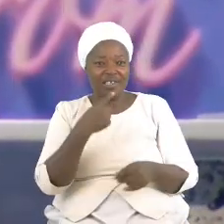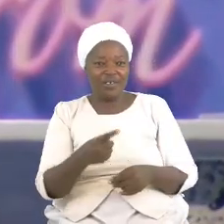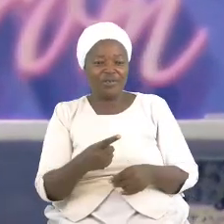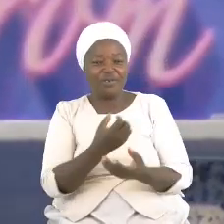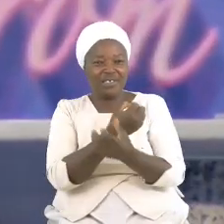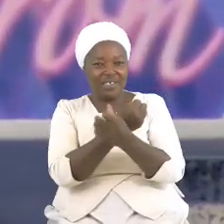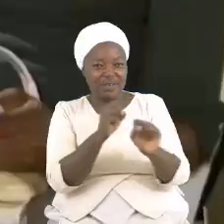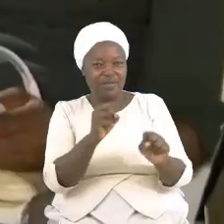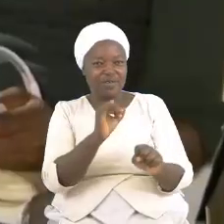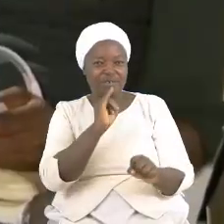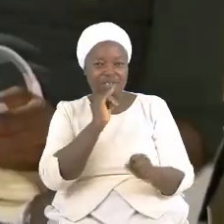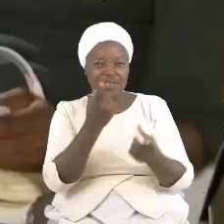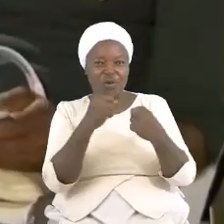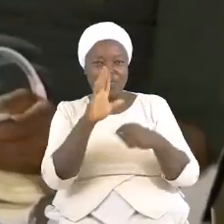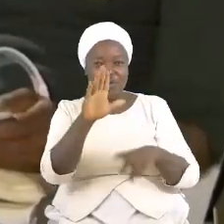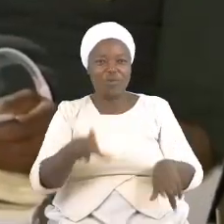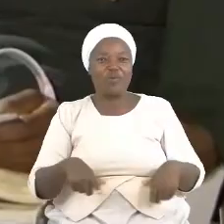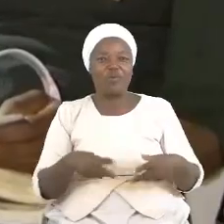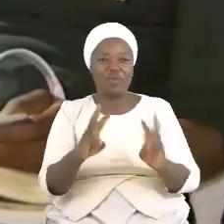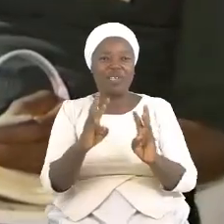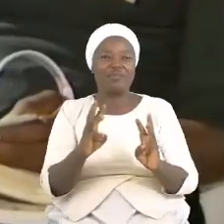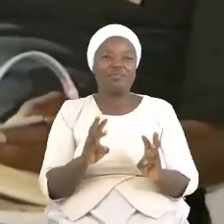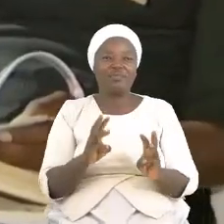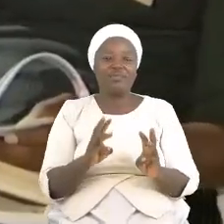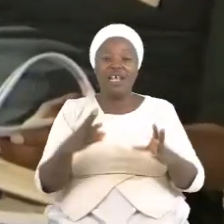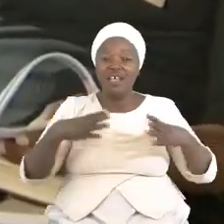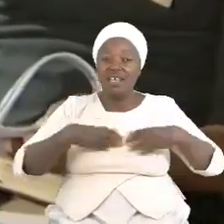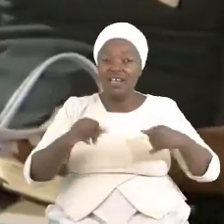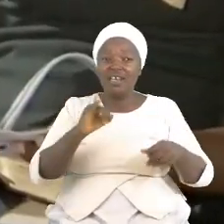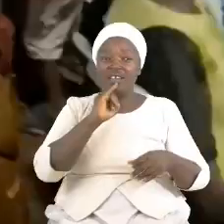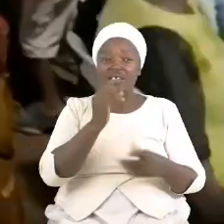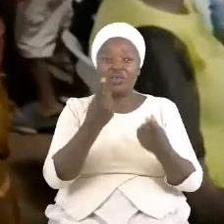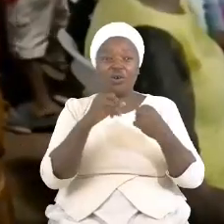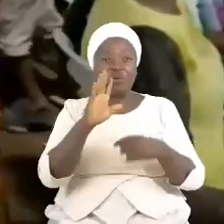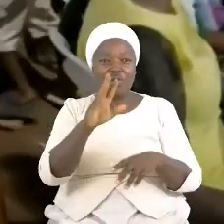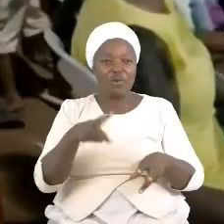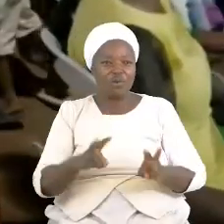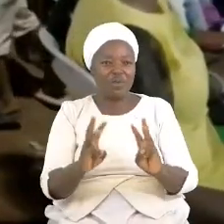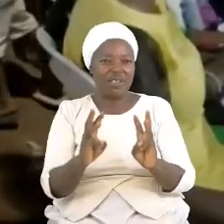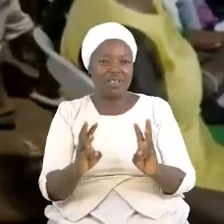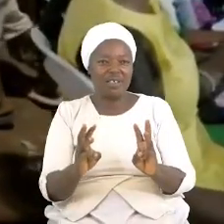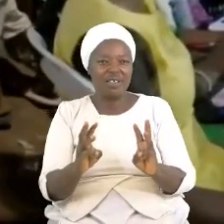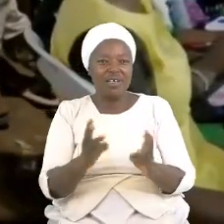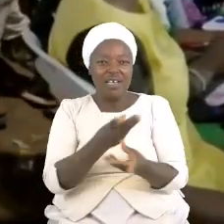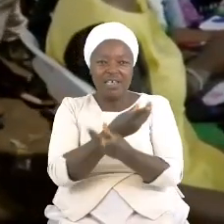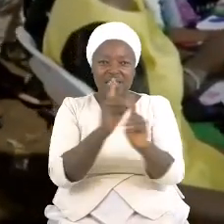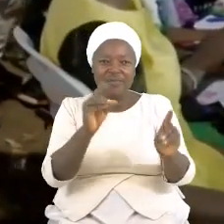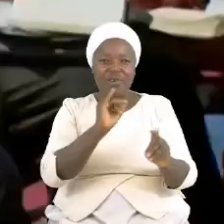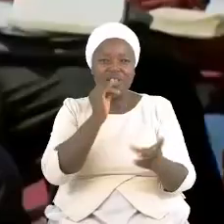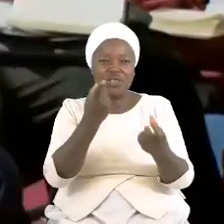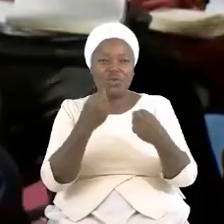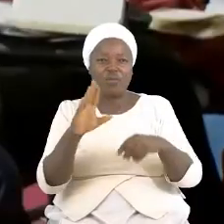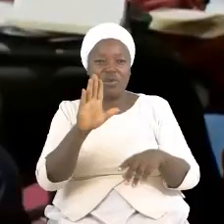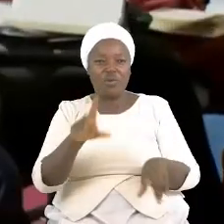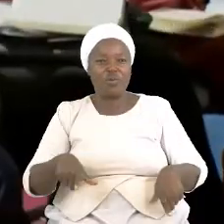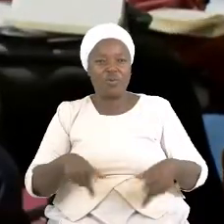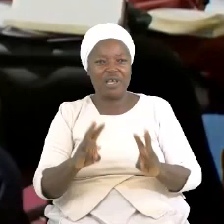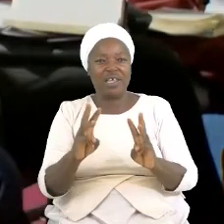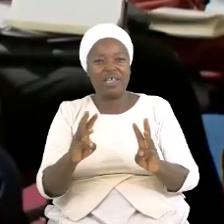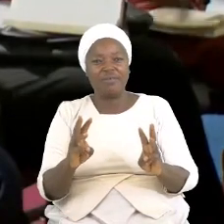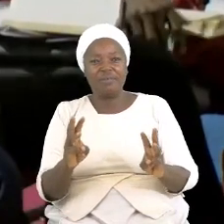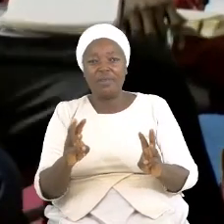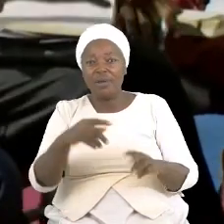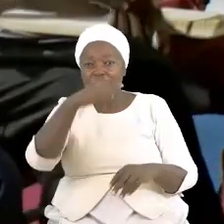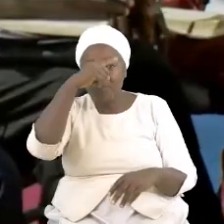is coming your way. Healing is coming your way. Deliverance is coming your way. Because if